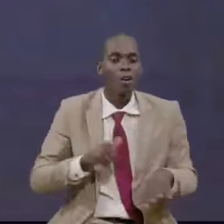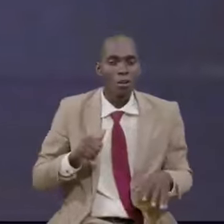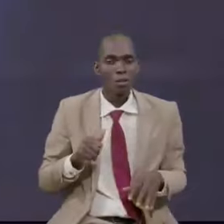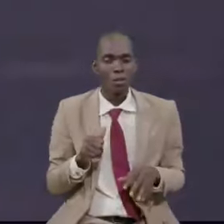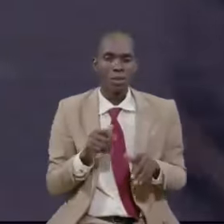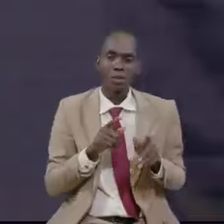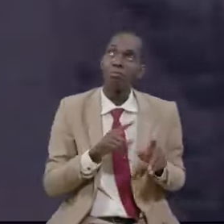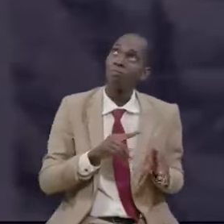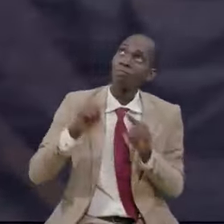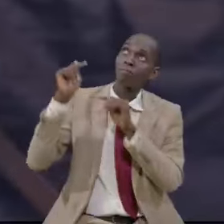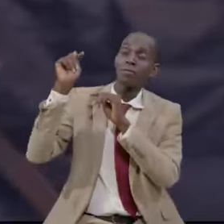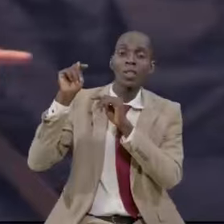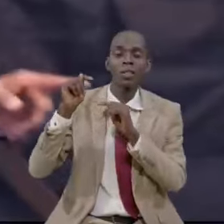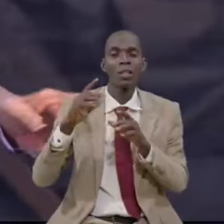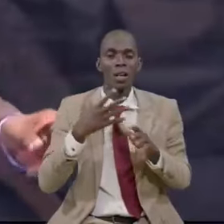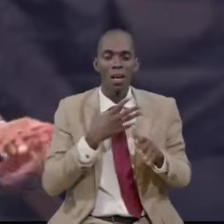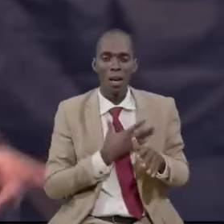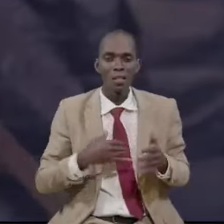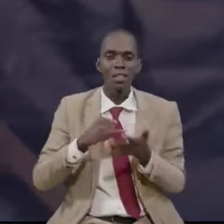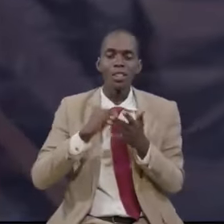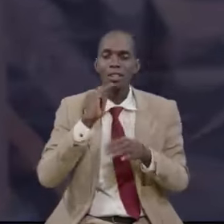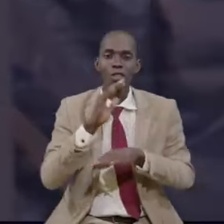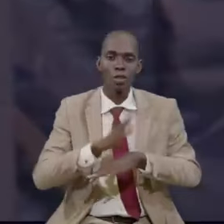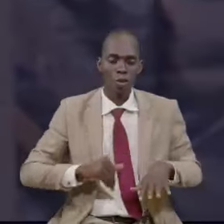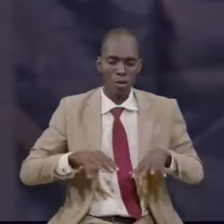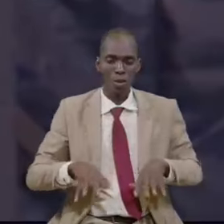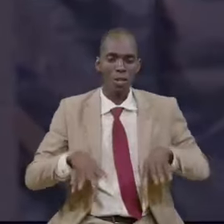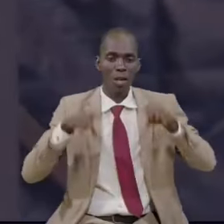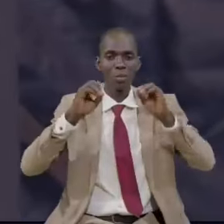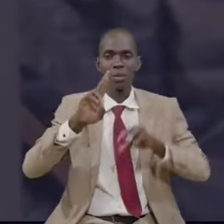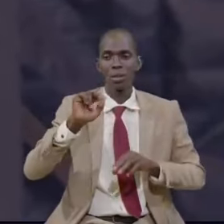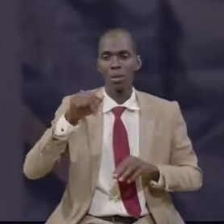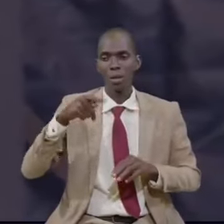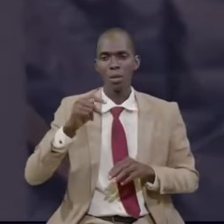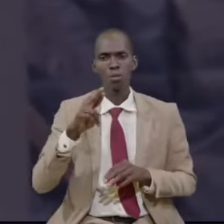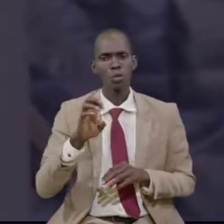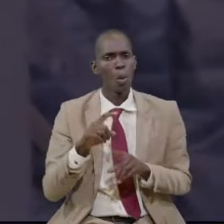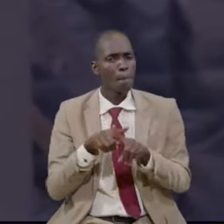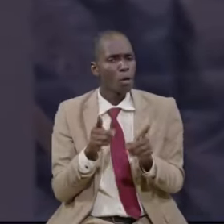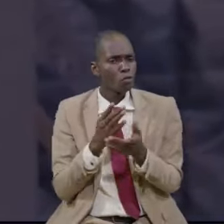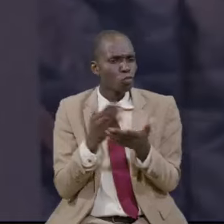But something happens today before that rapture. Look at this